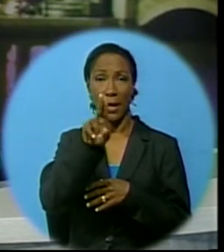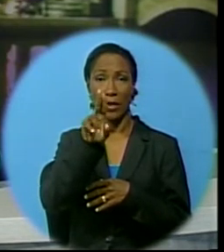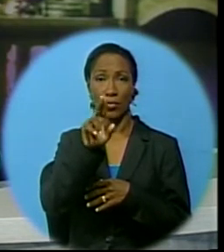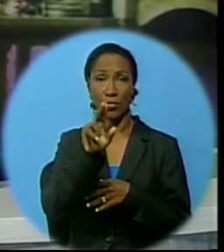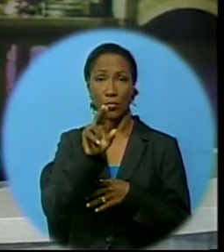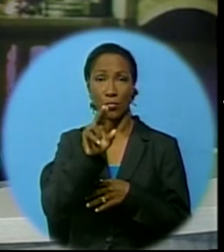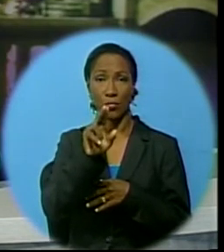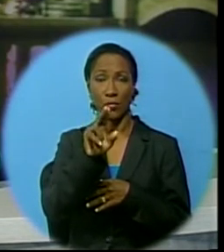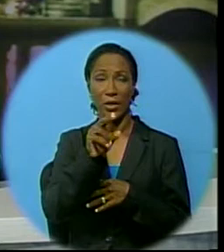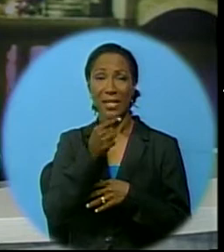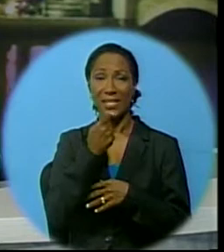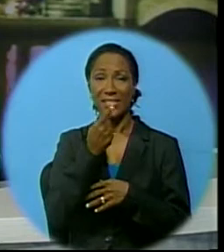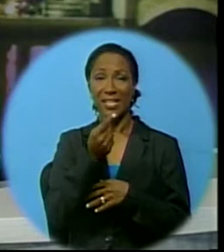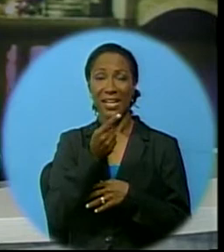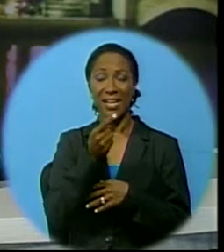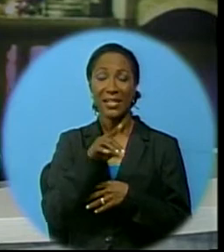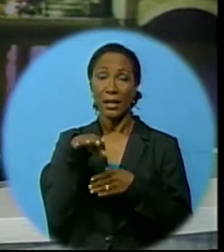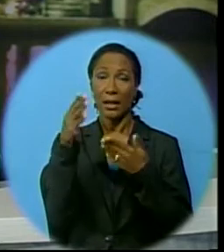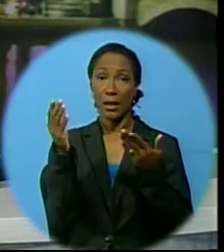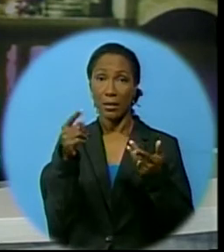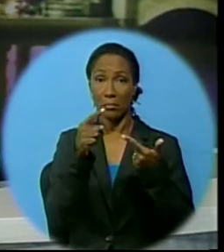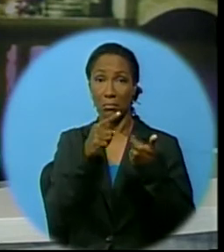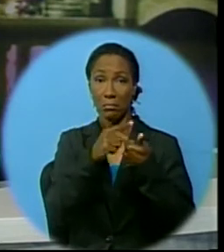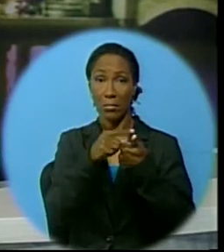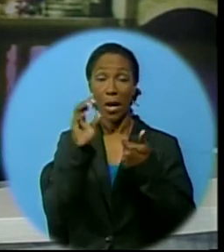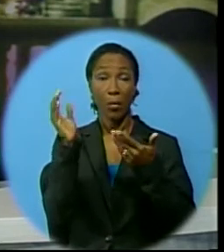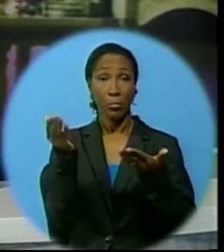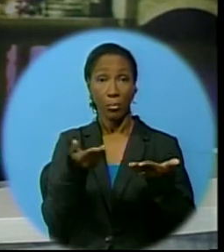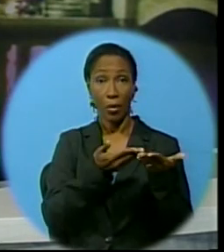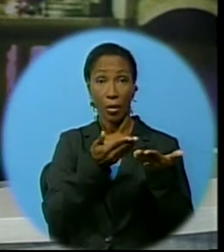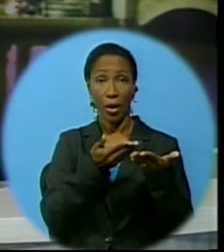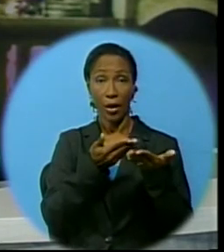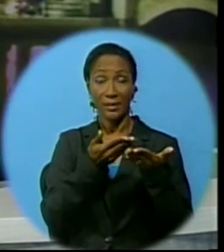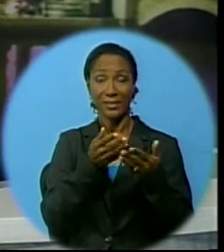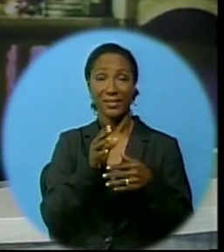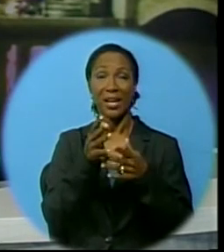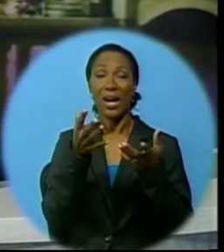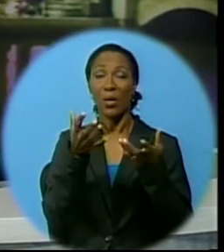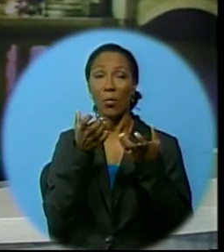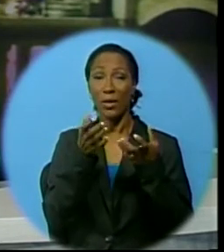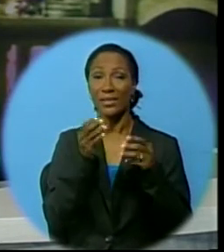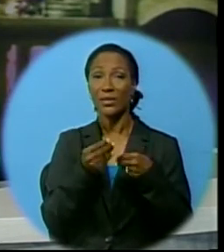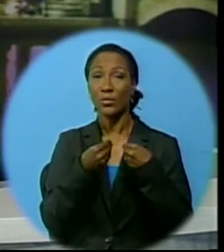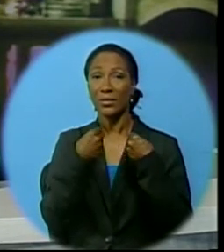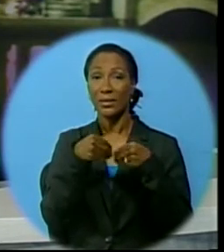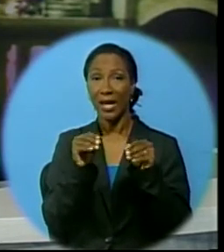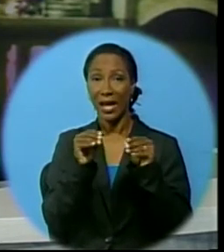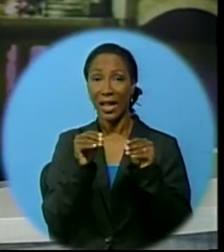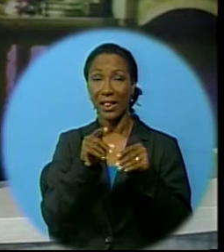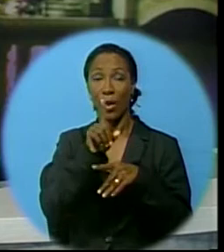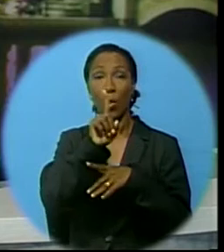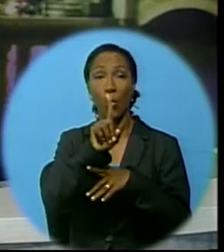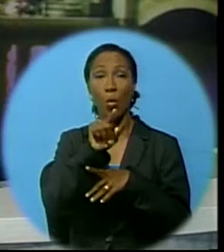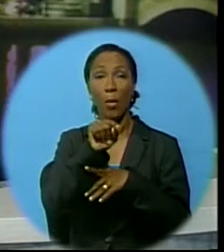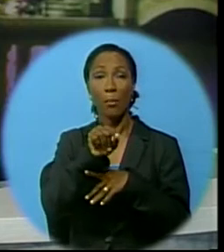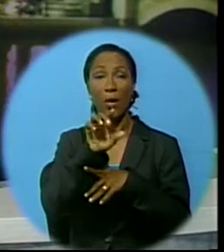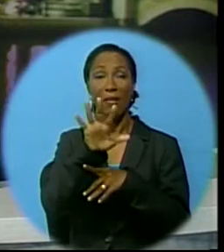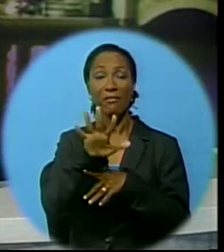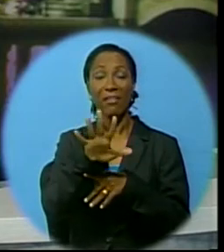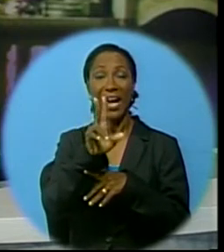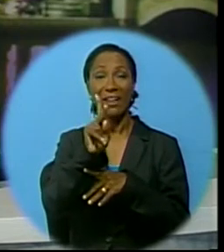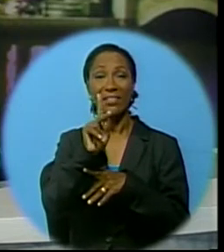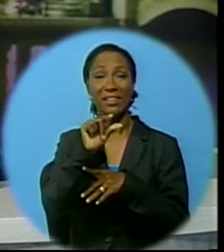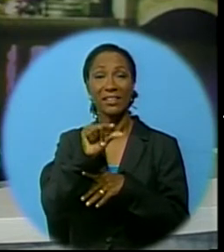the charge of trafficking, importation, possession, and possession with intent to supply 1.5 kilograms of